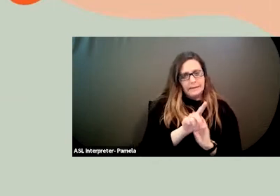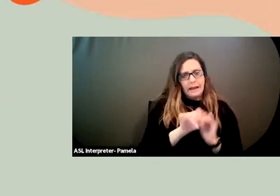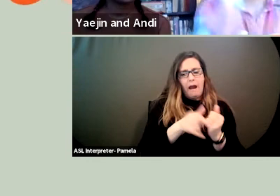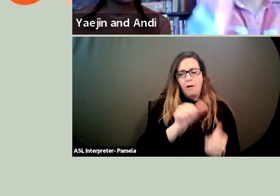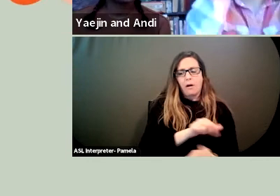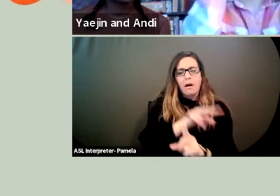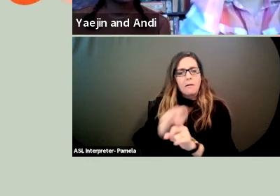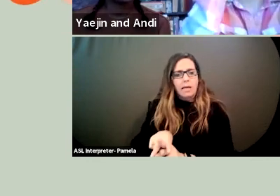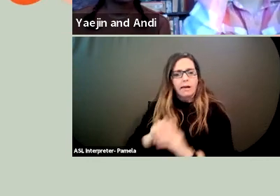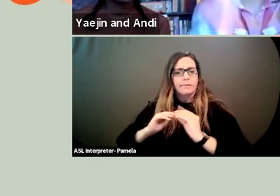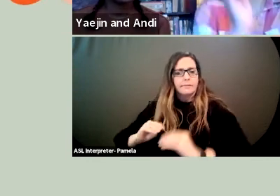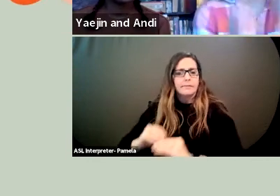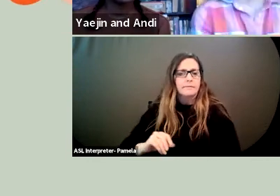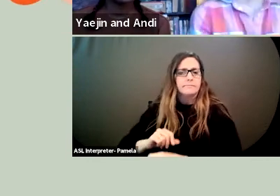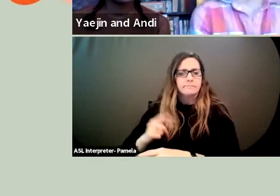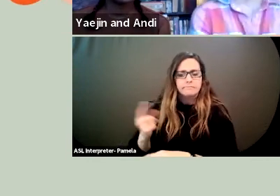Well,